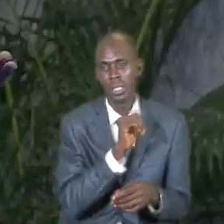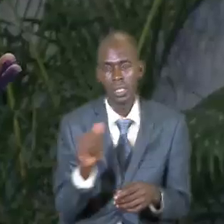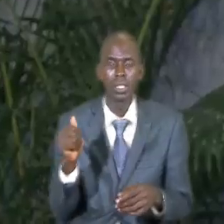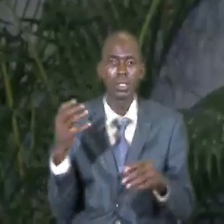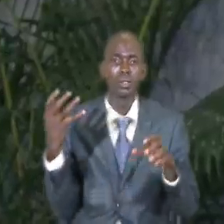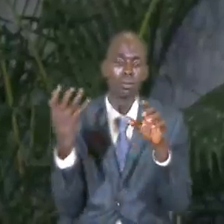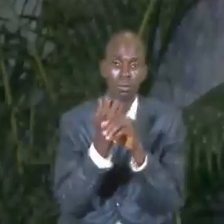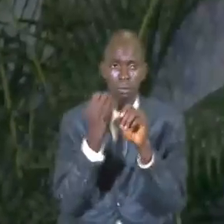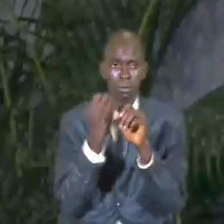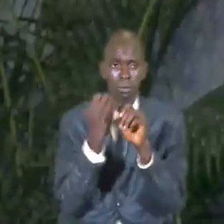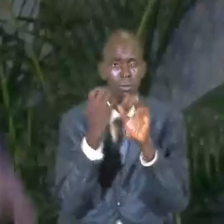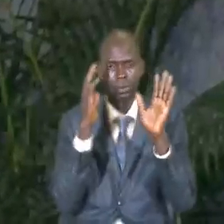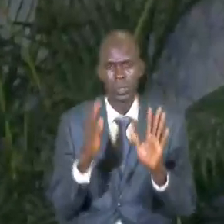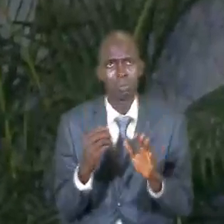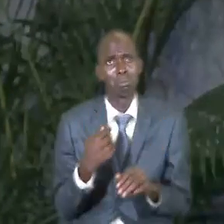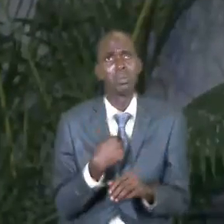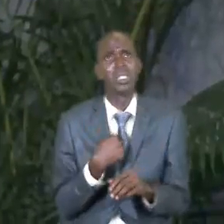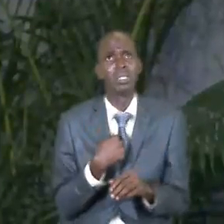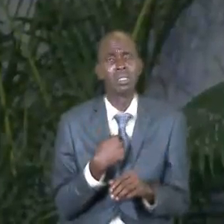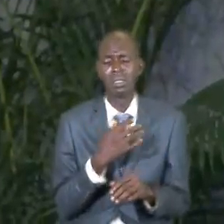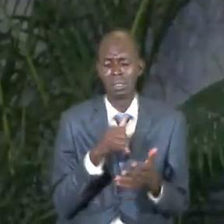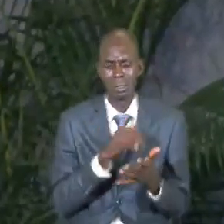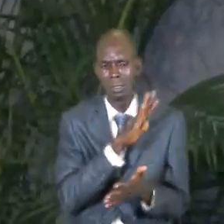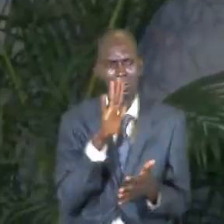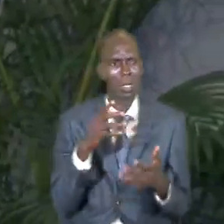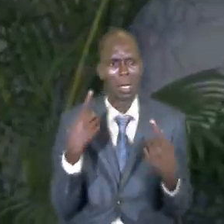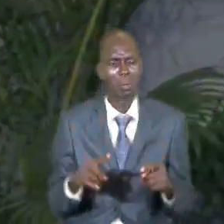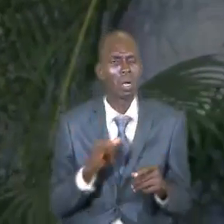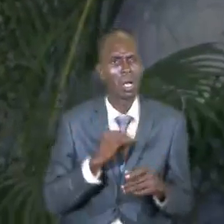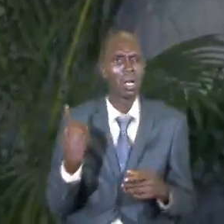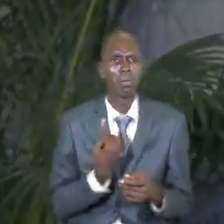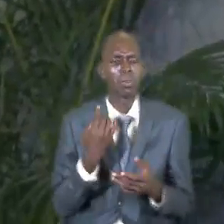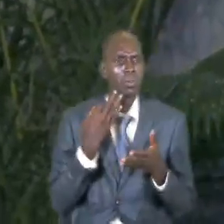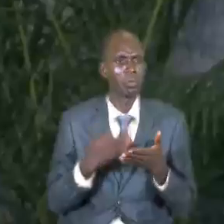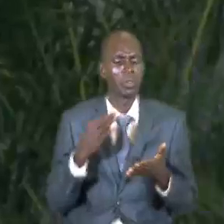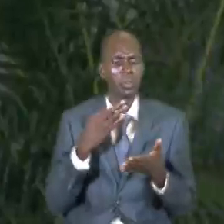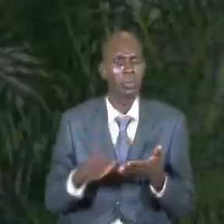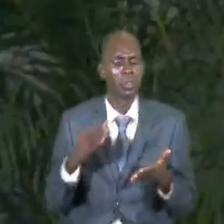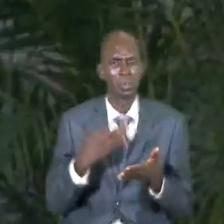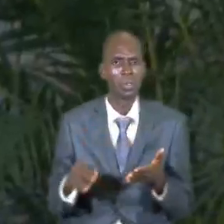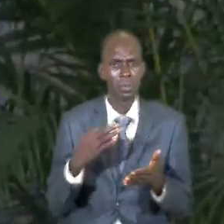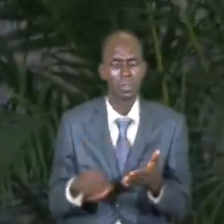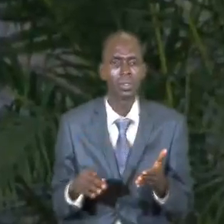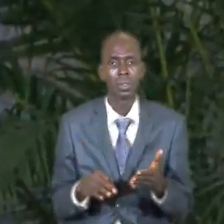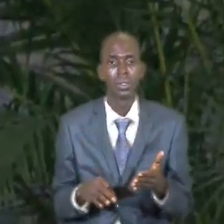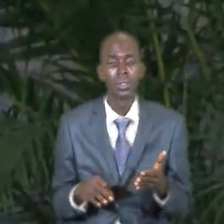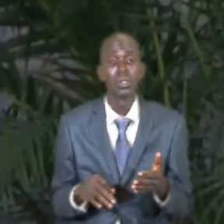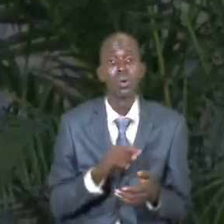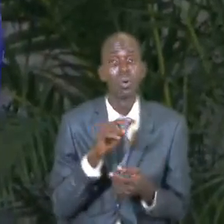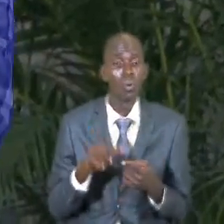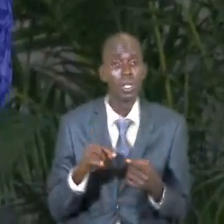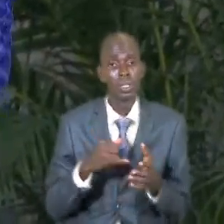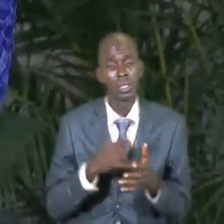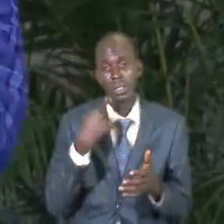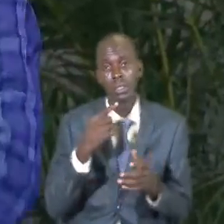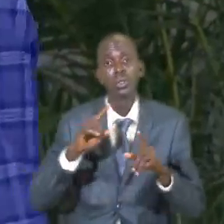happened. I try my best. It never happens. Don't talk like that. When he says, go and be an achiever,